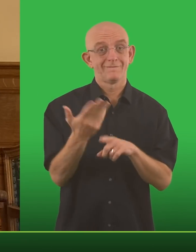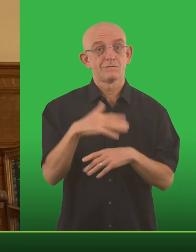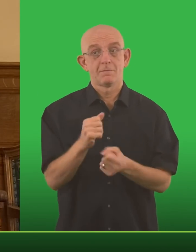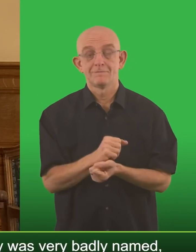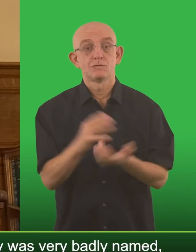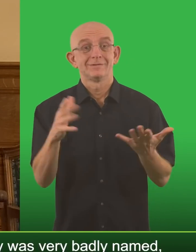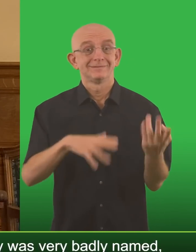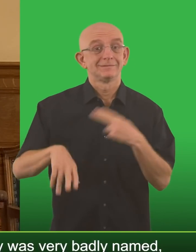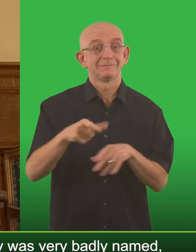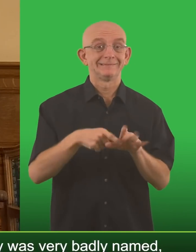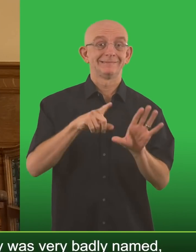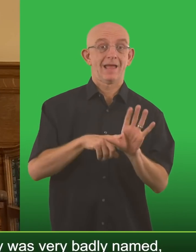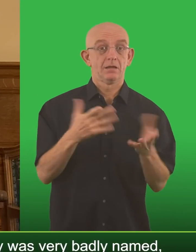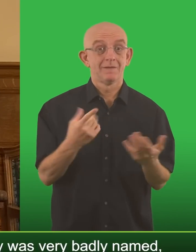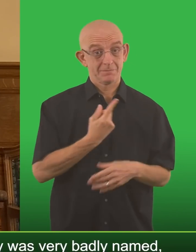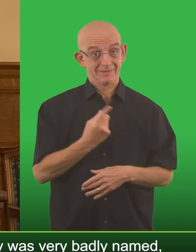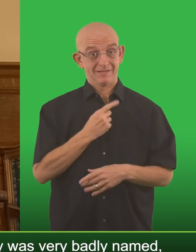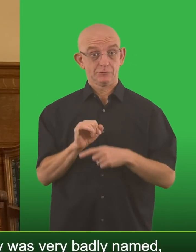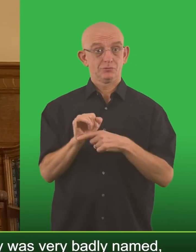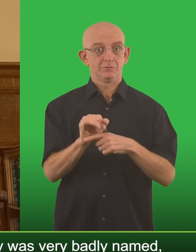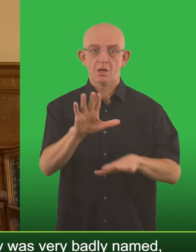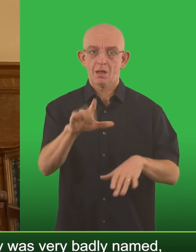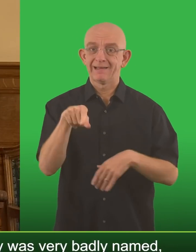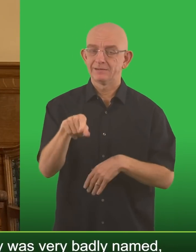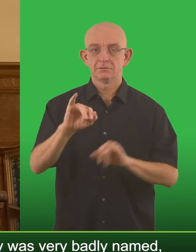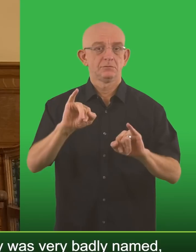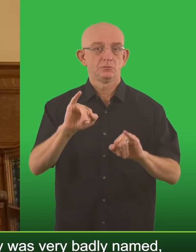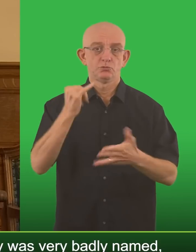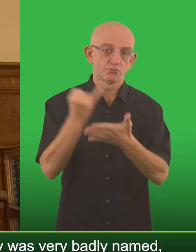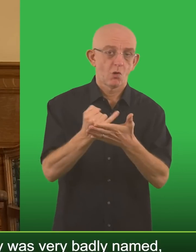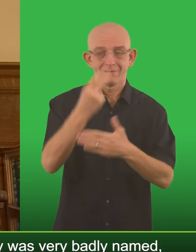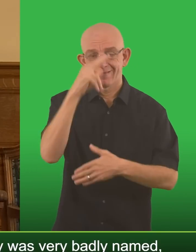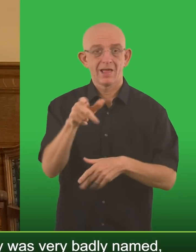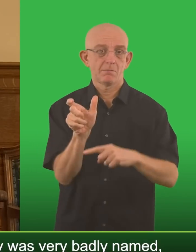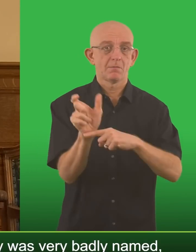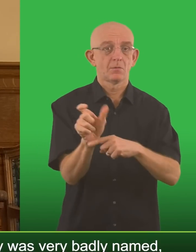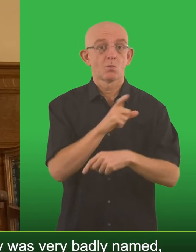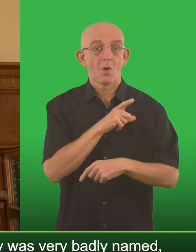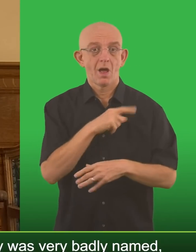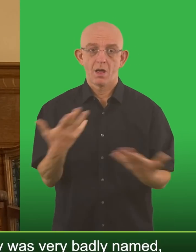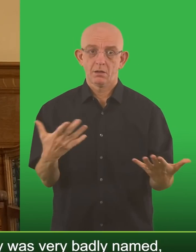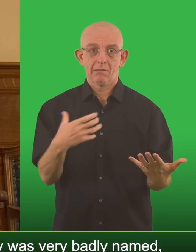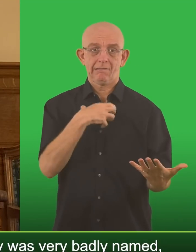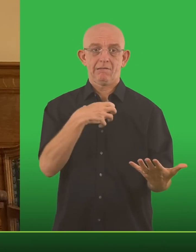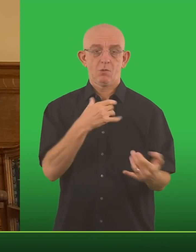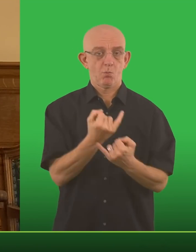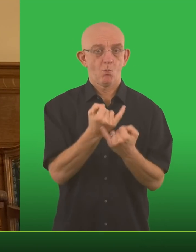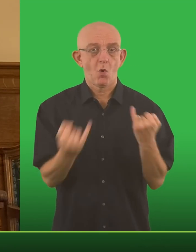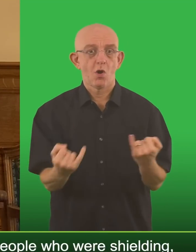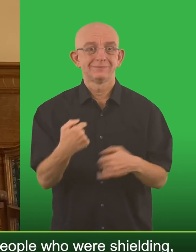Day. If I was a shielder, I would think Freedom Day was very badly named. I might not feel any freer. In fact, I might feel less